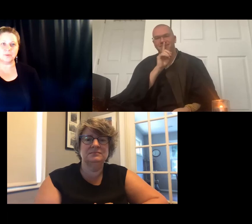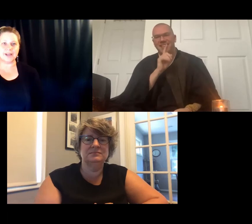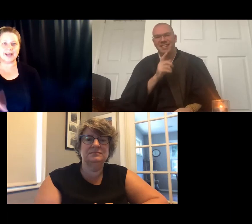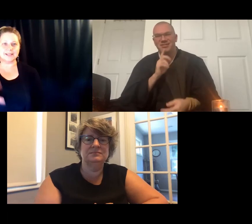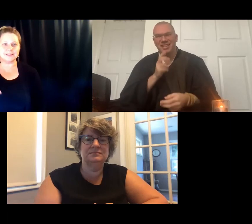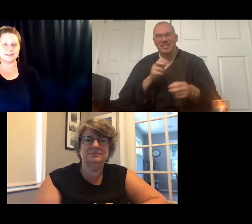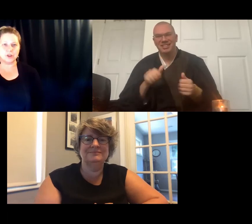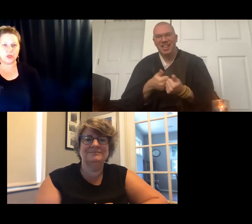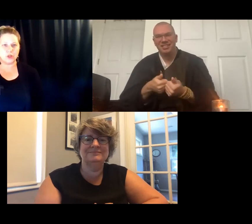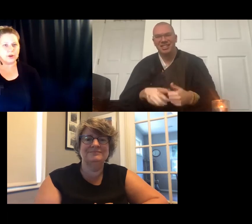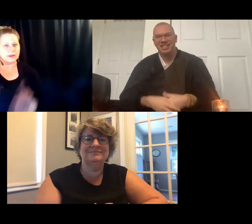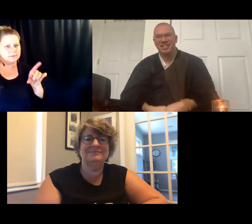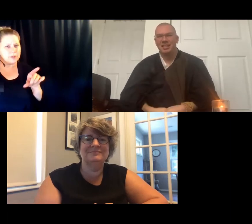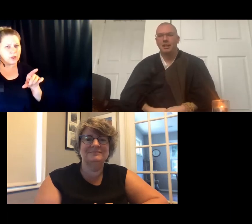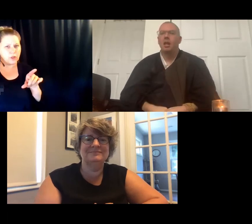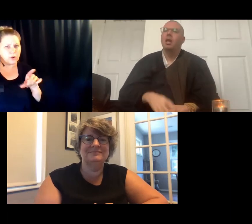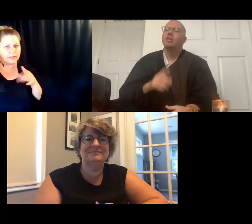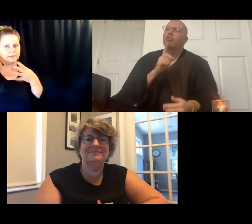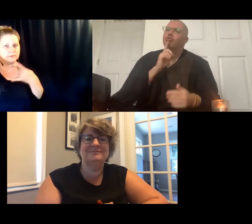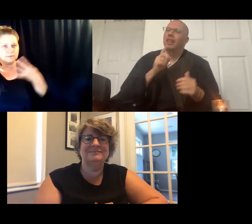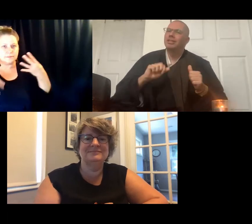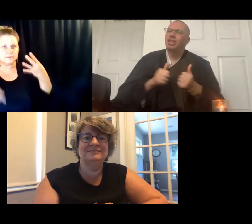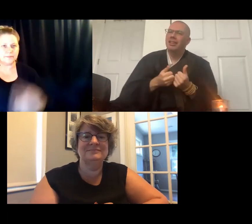So we've got